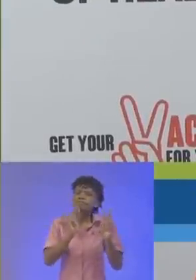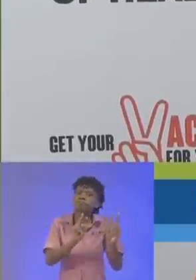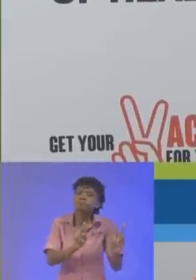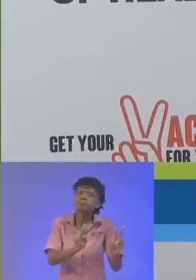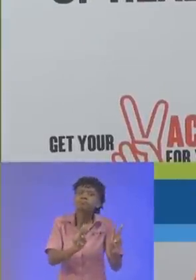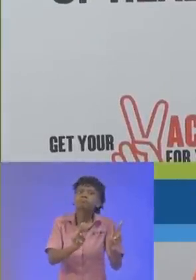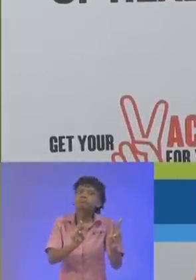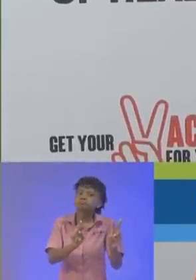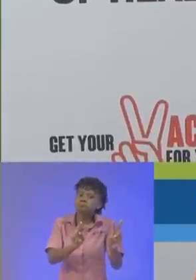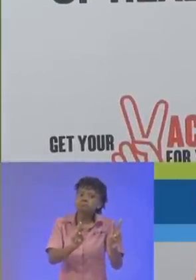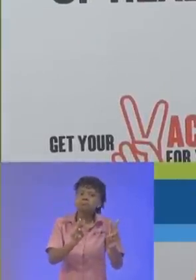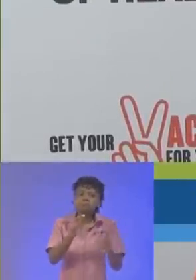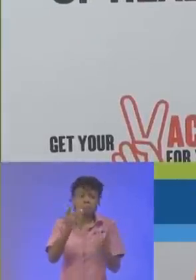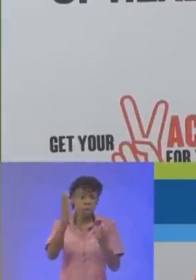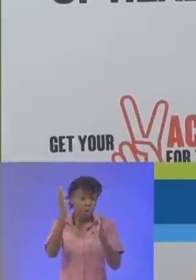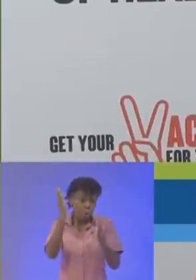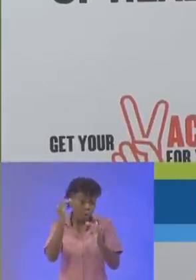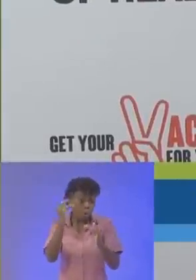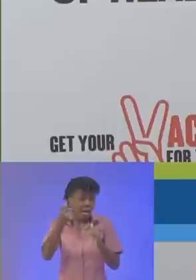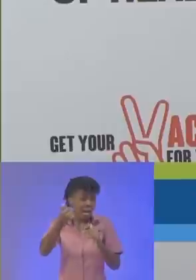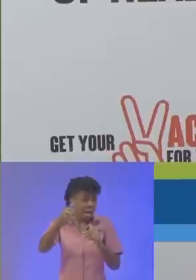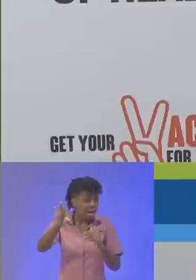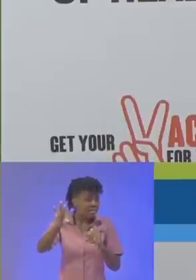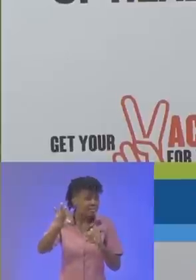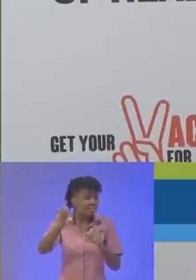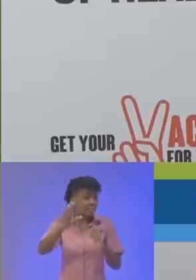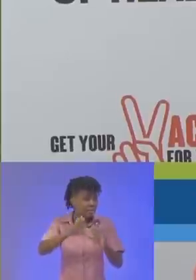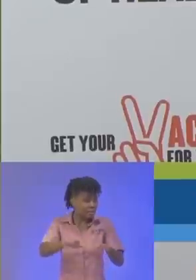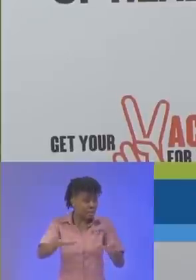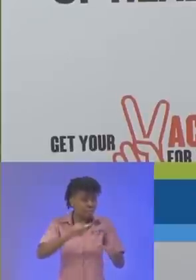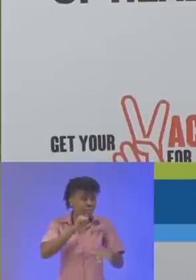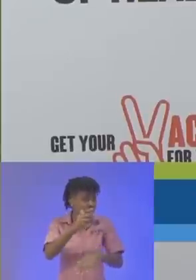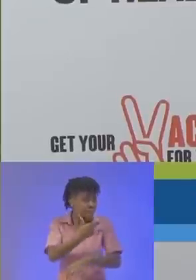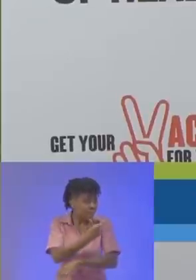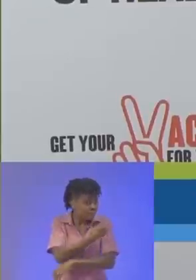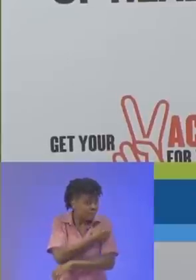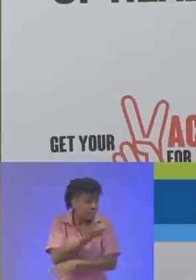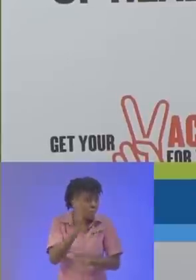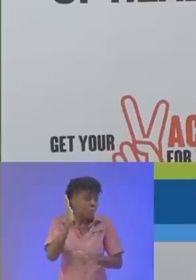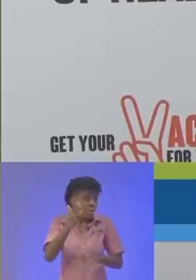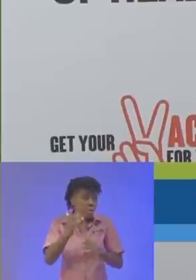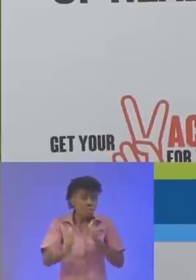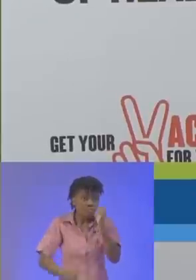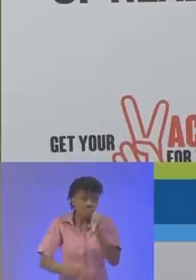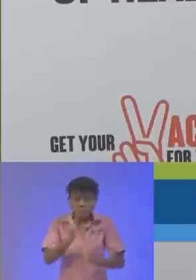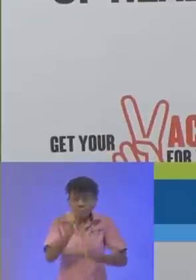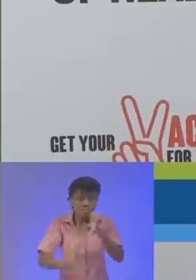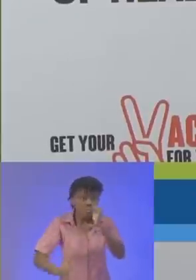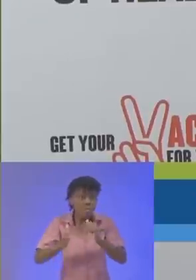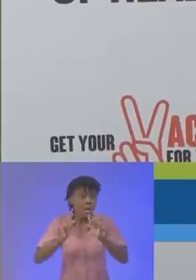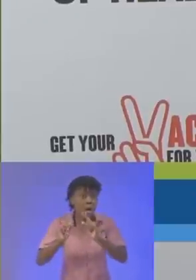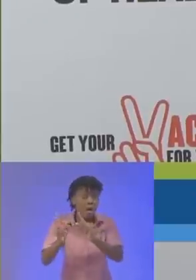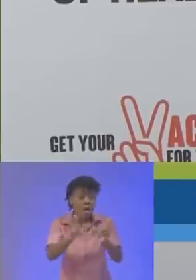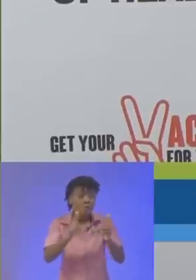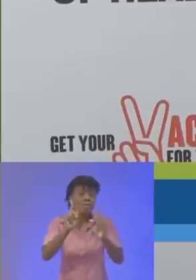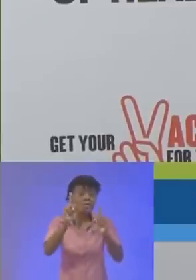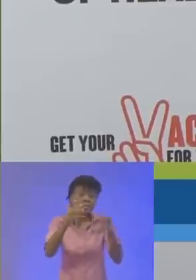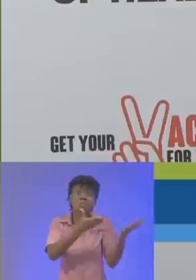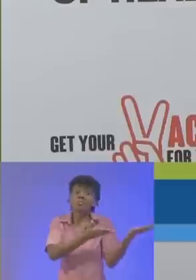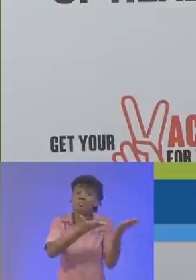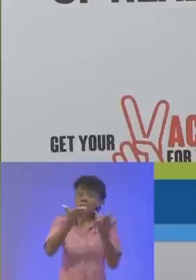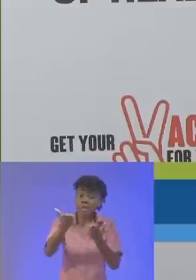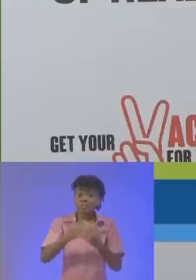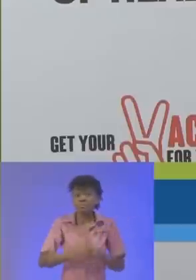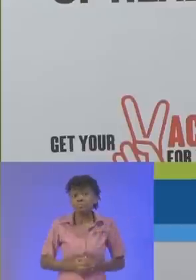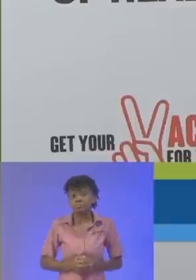not gotten their children vaccinated adequately, I hope that these parents take this step